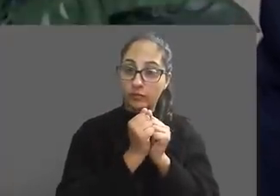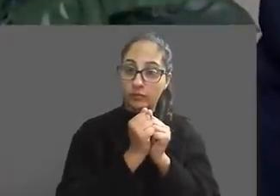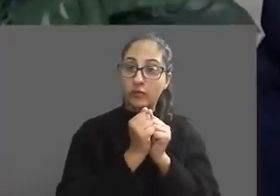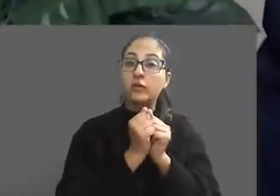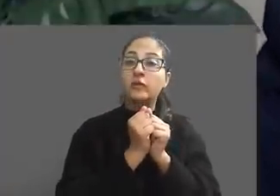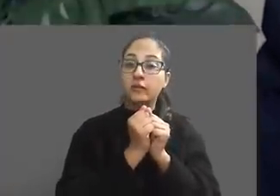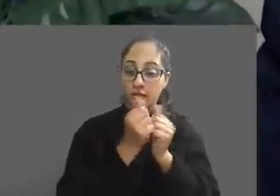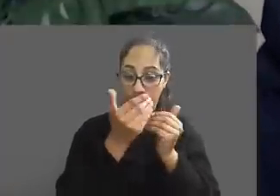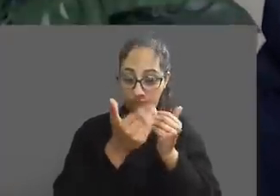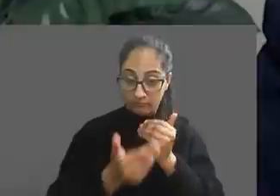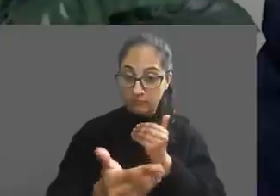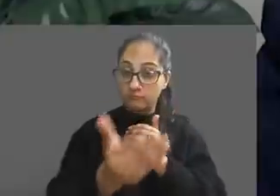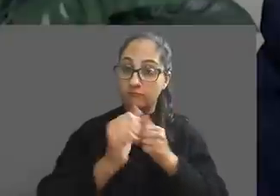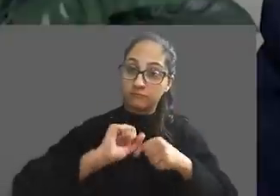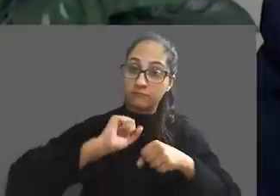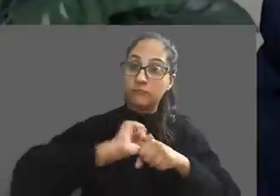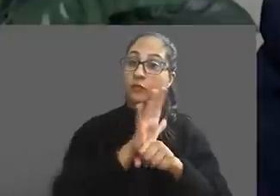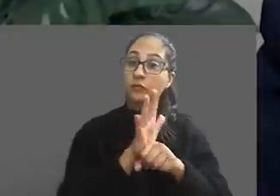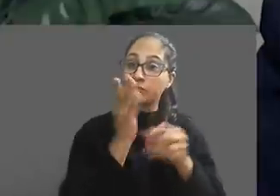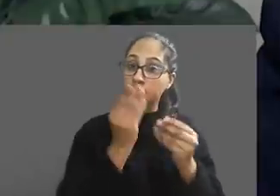crisis passes.